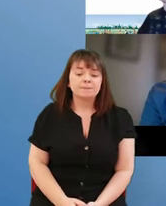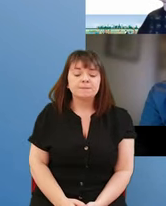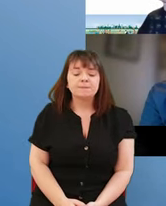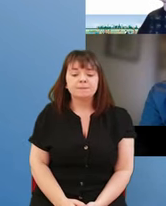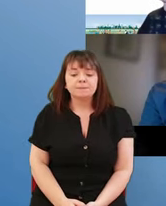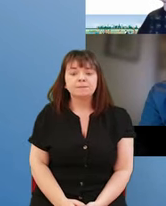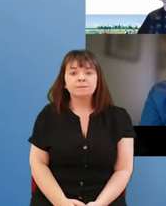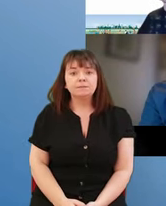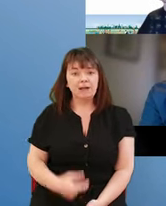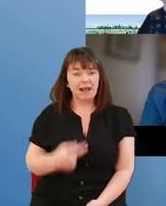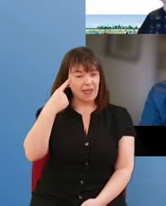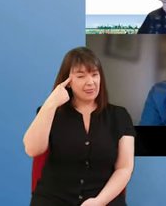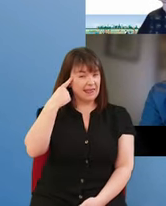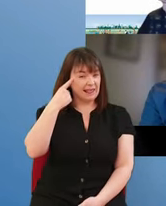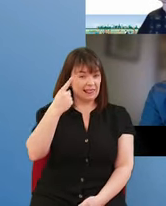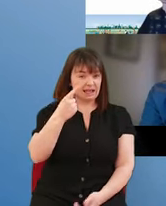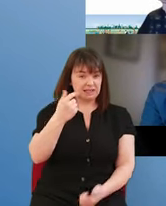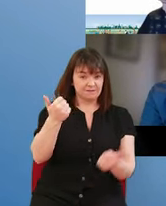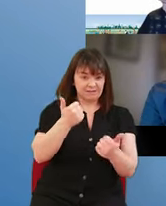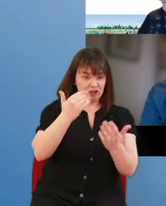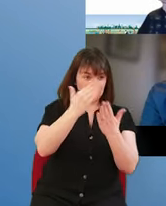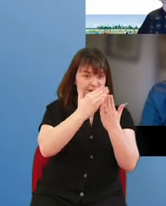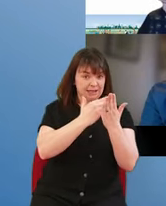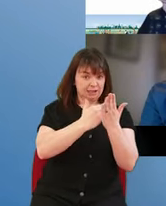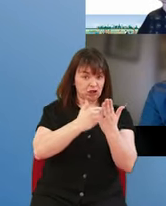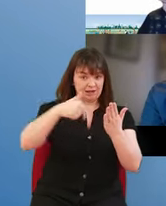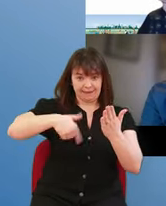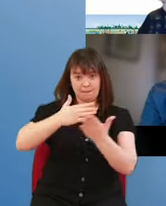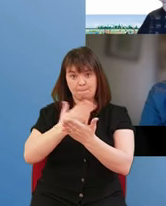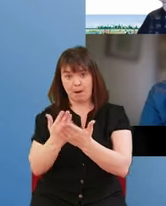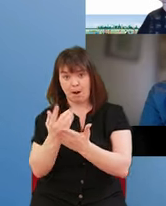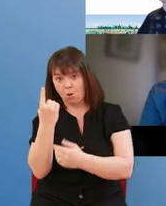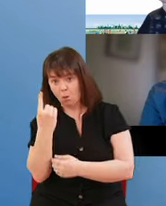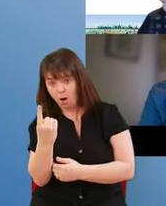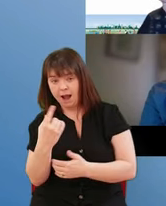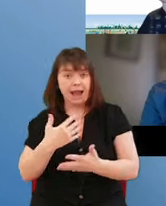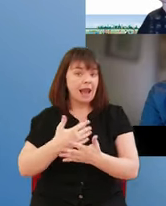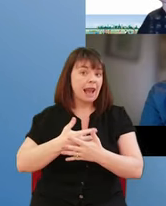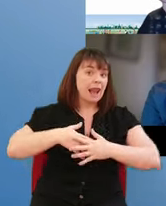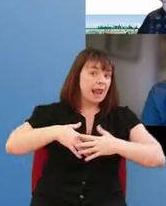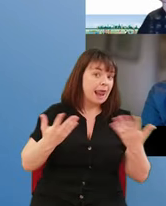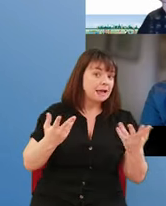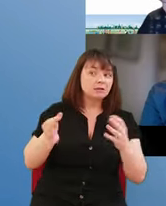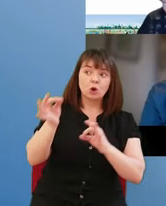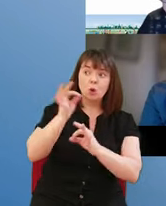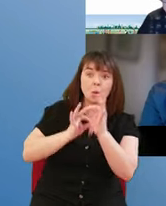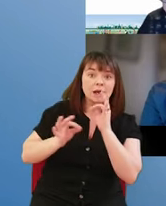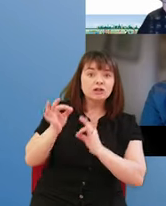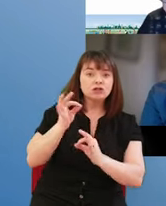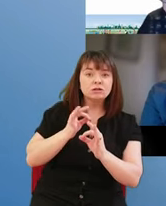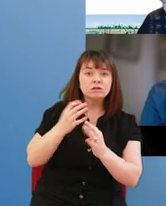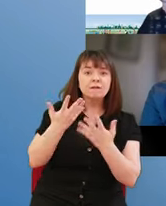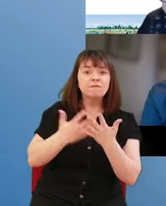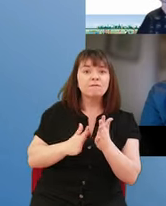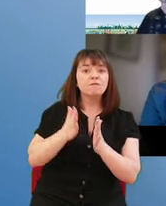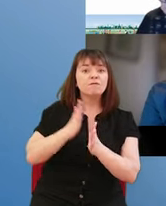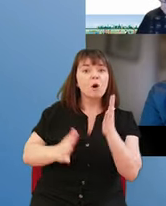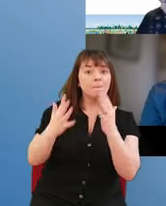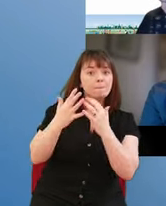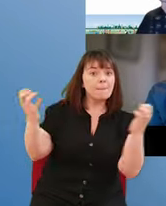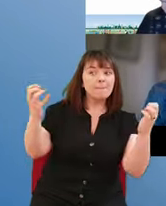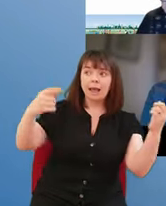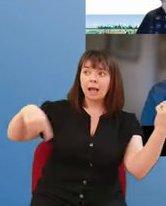been gathering. Sarah? No, Doris, not anything at all. Thank you very much. Thank you all very